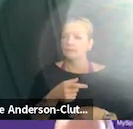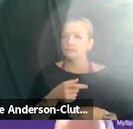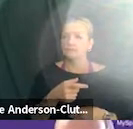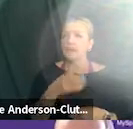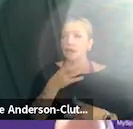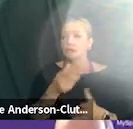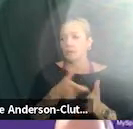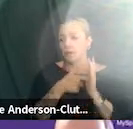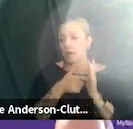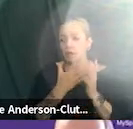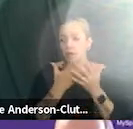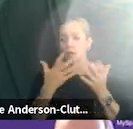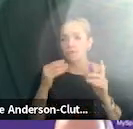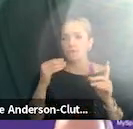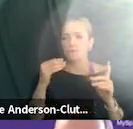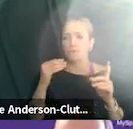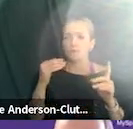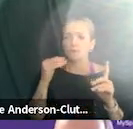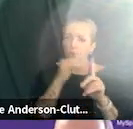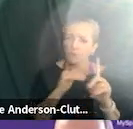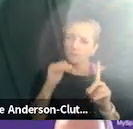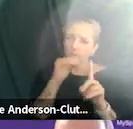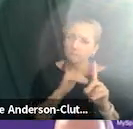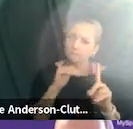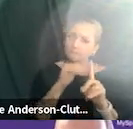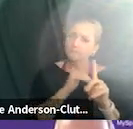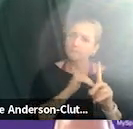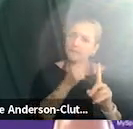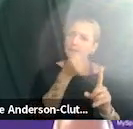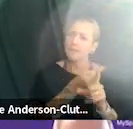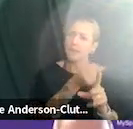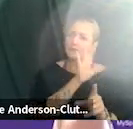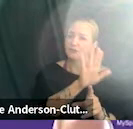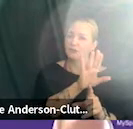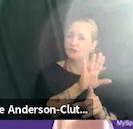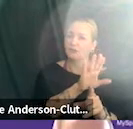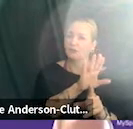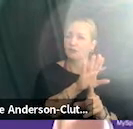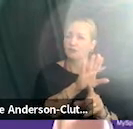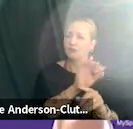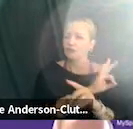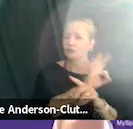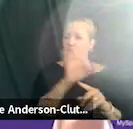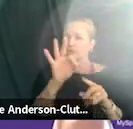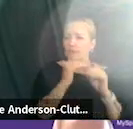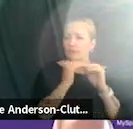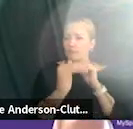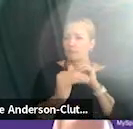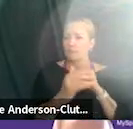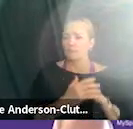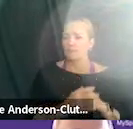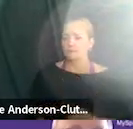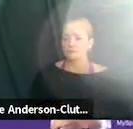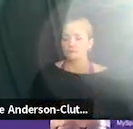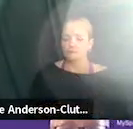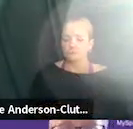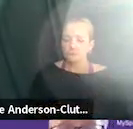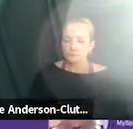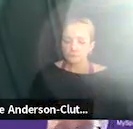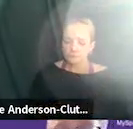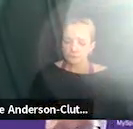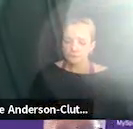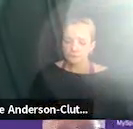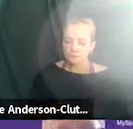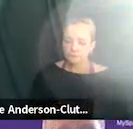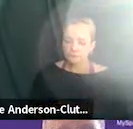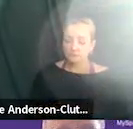and it really slowed down and had a significant impact on her ability to function. And what struck me as interesting about these three